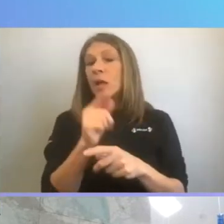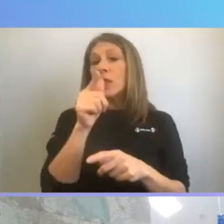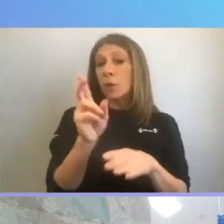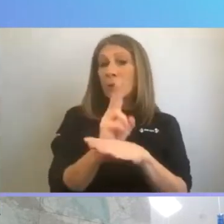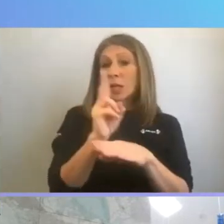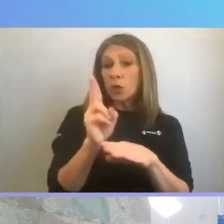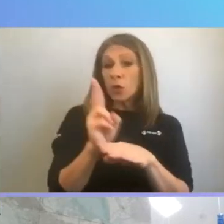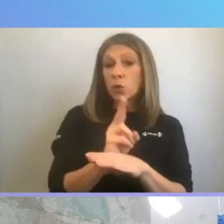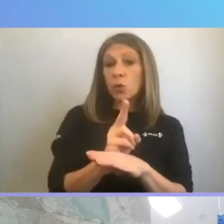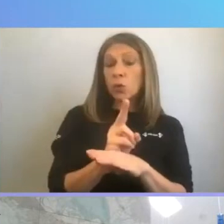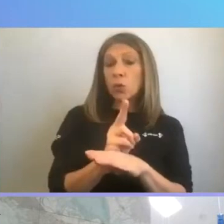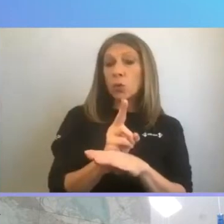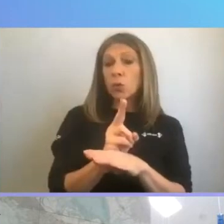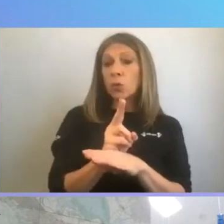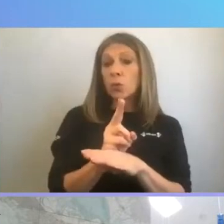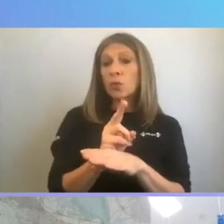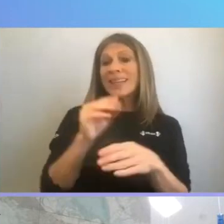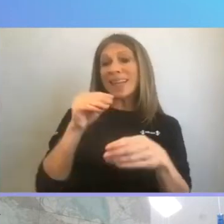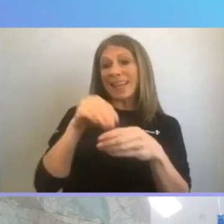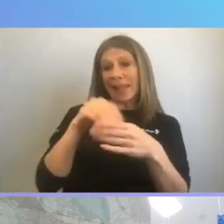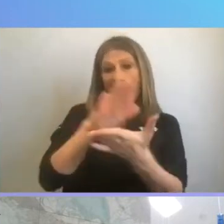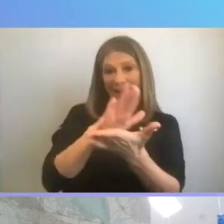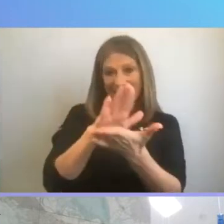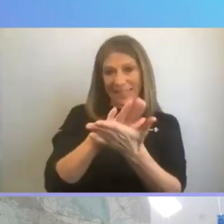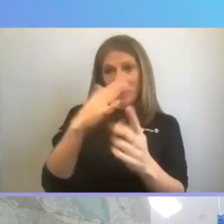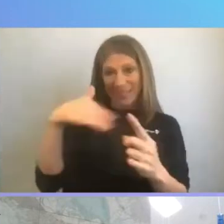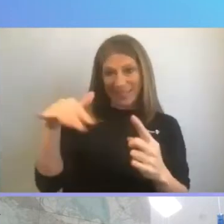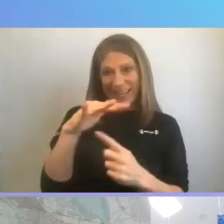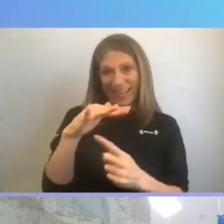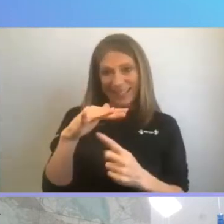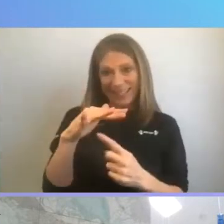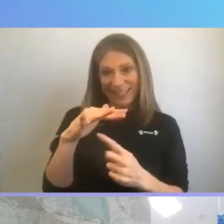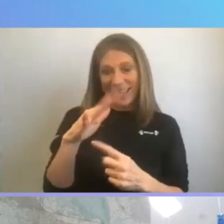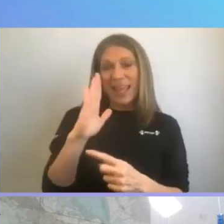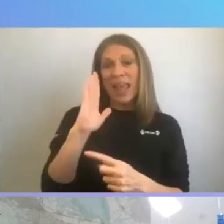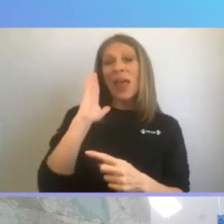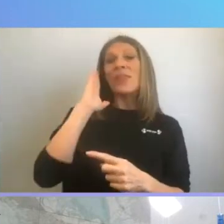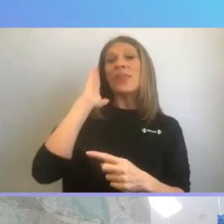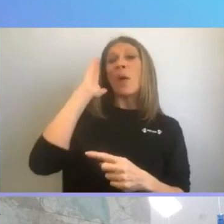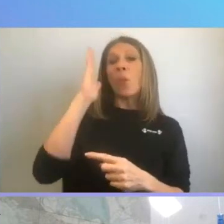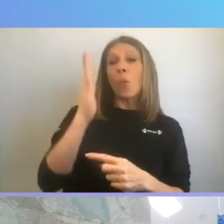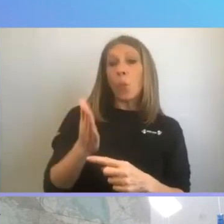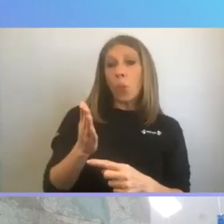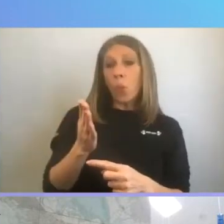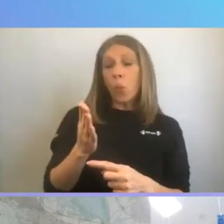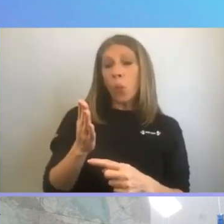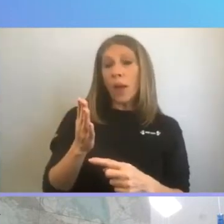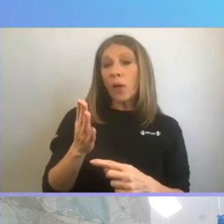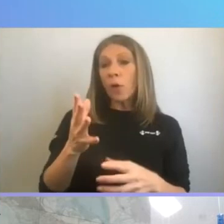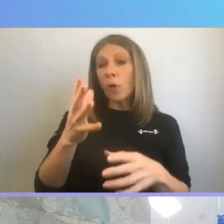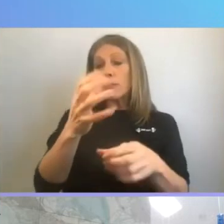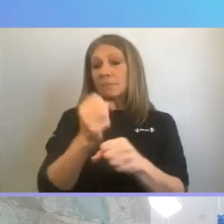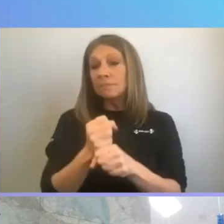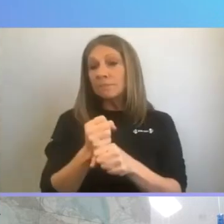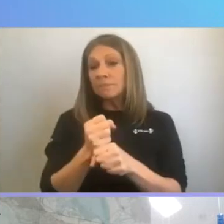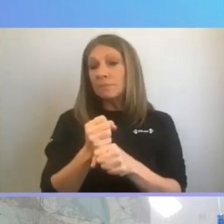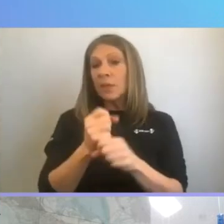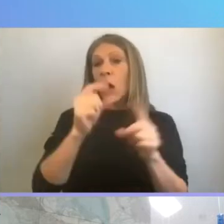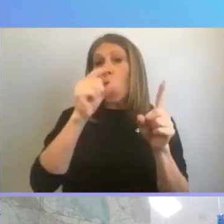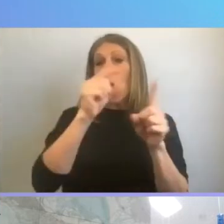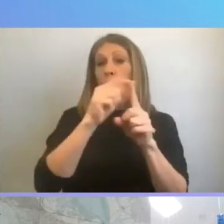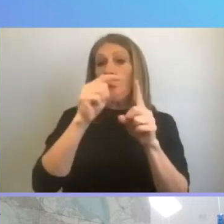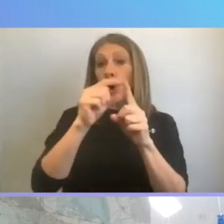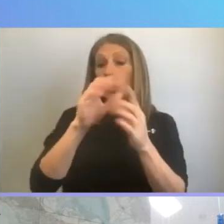used in the academic setting that will actually consume a Word